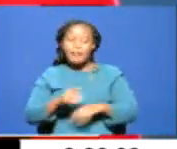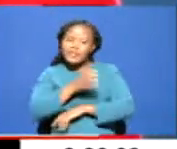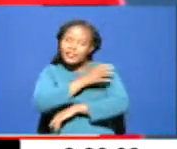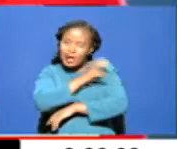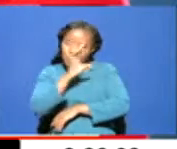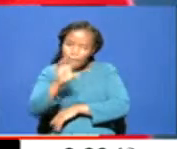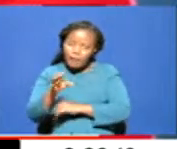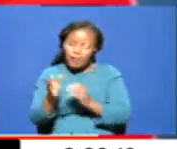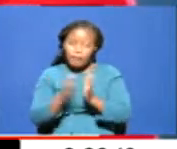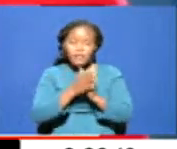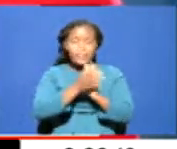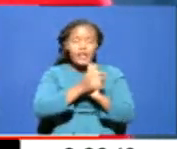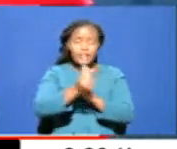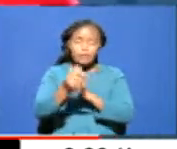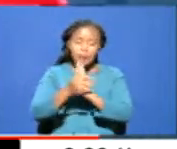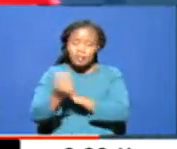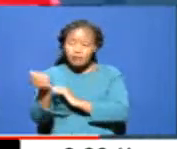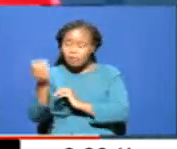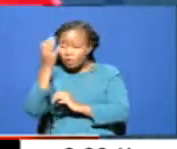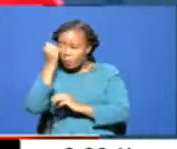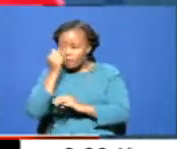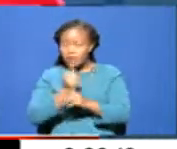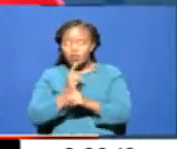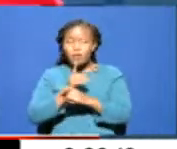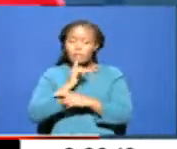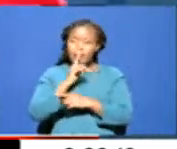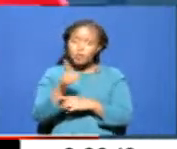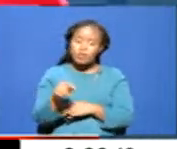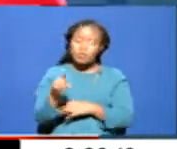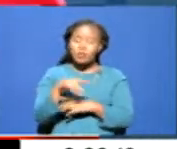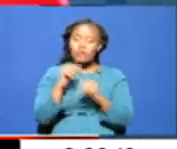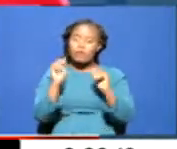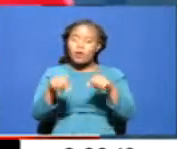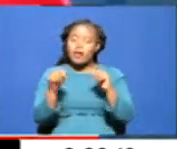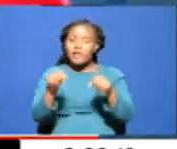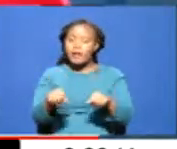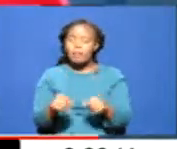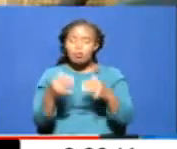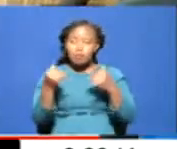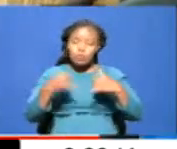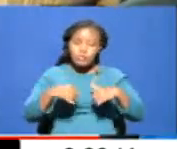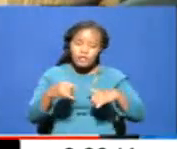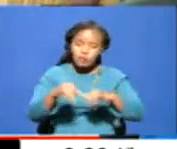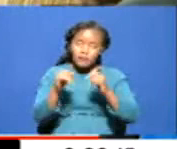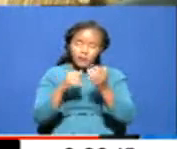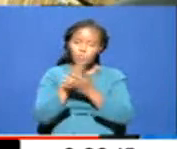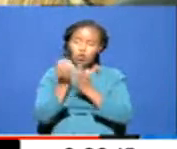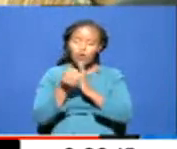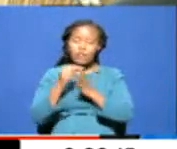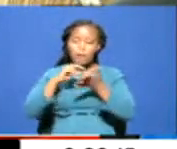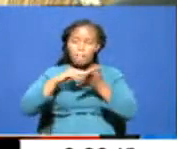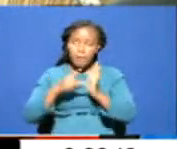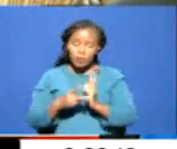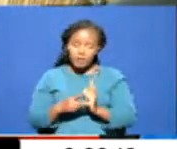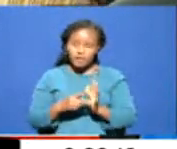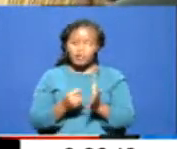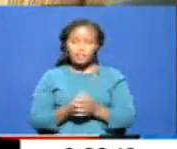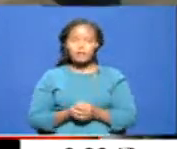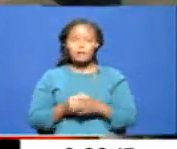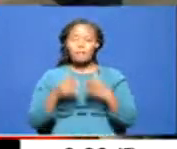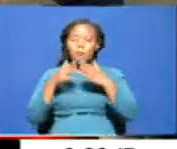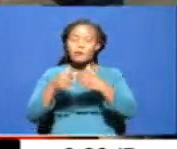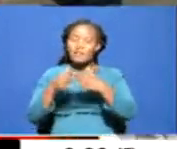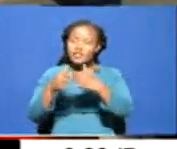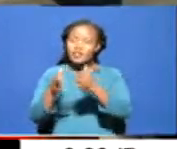to ensure we are able to resource for our own selves, we are able to implement those projects. Cases of sexual and